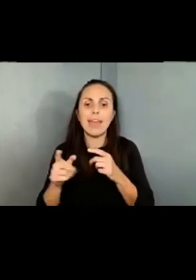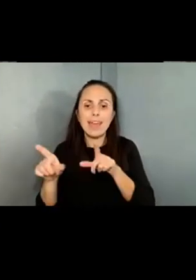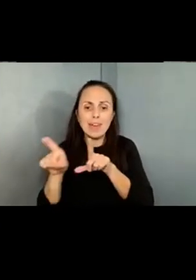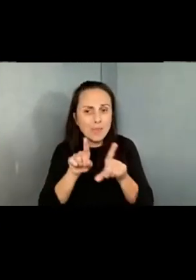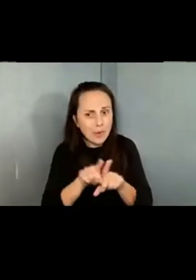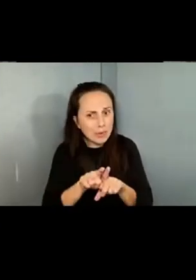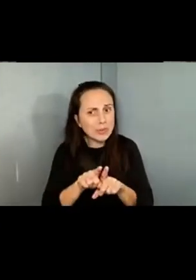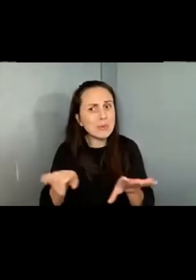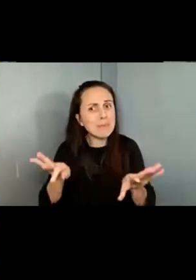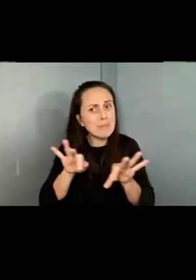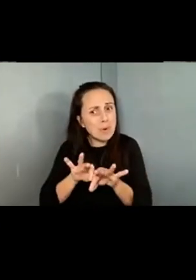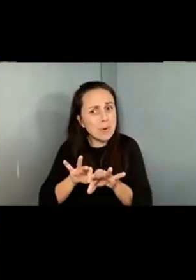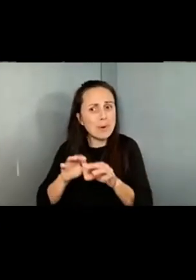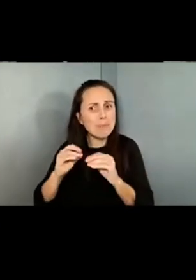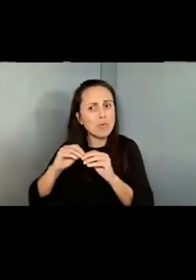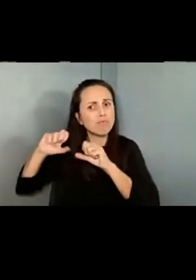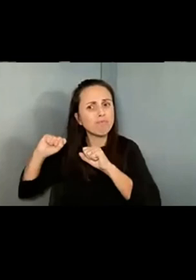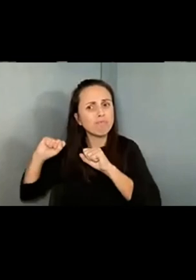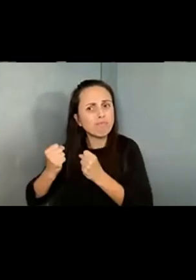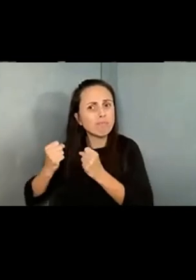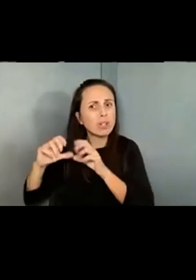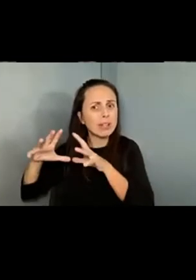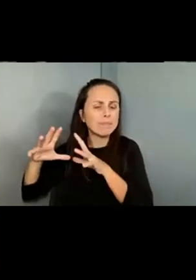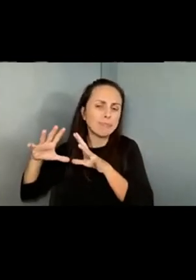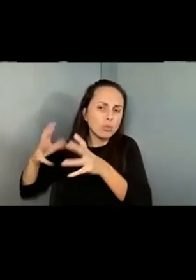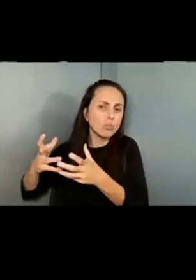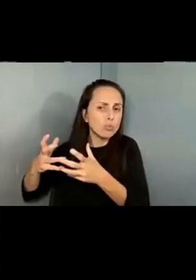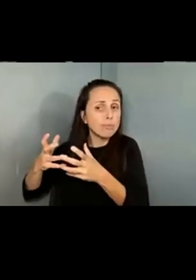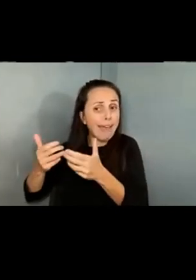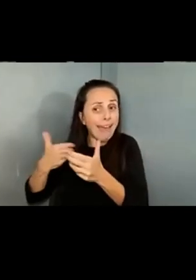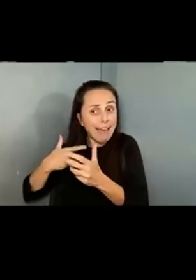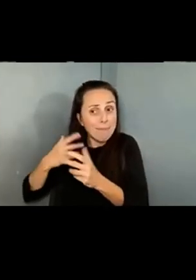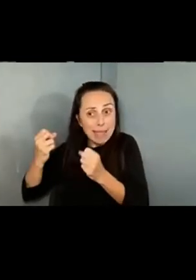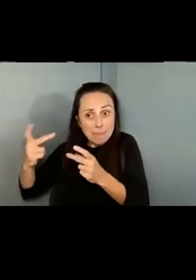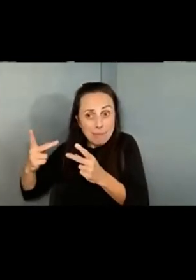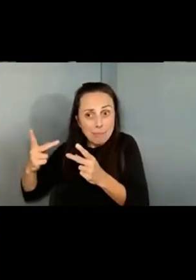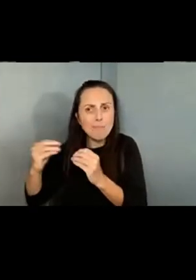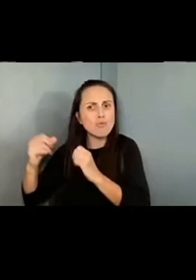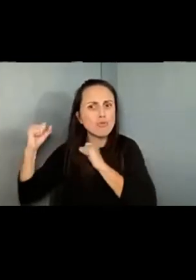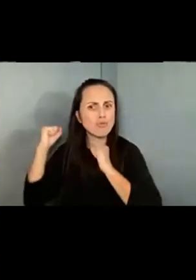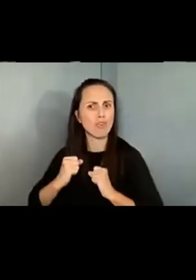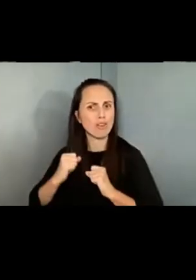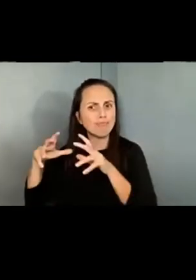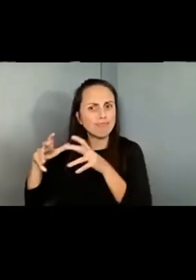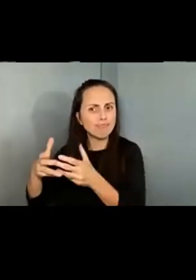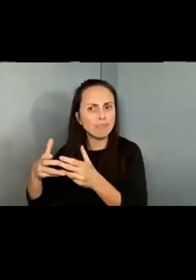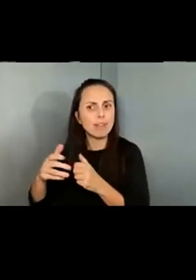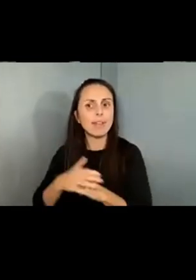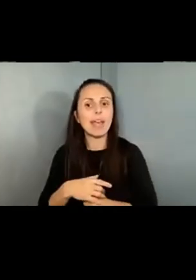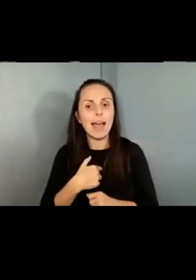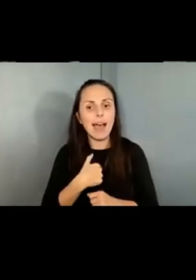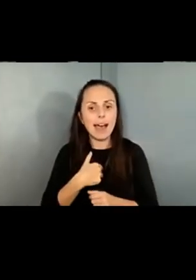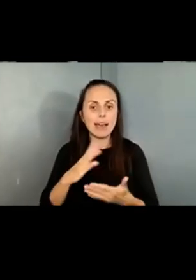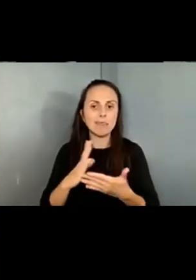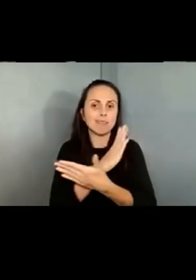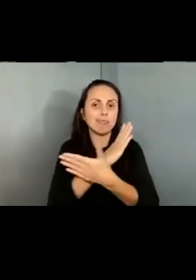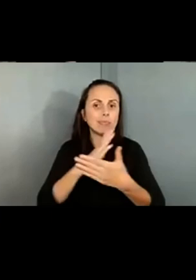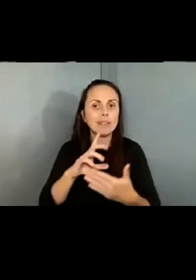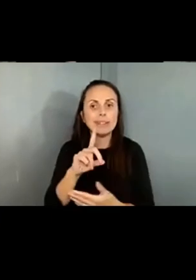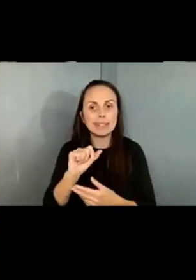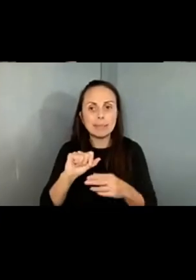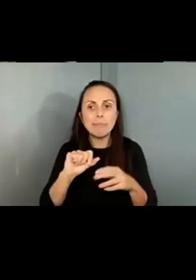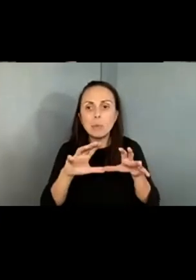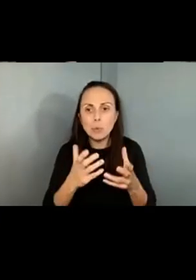be able to carry more weight than what any of us is able to do individually. I'm on that side of the